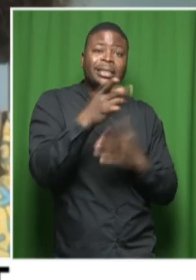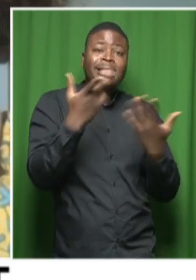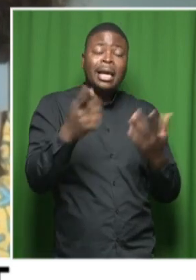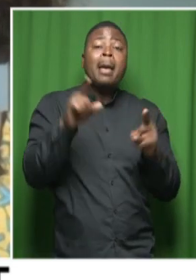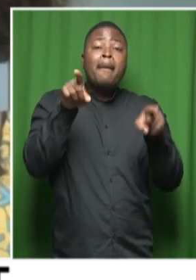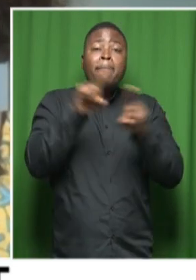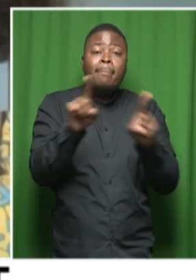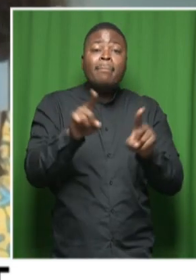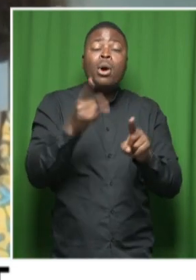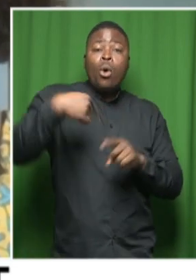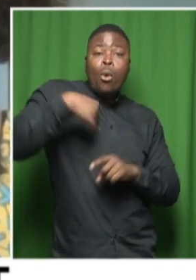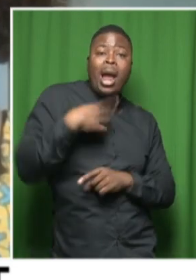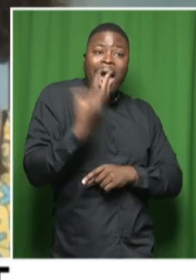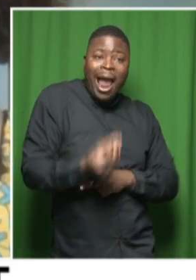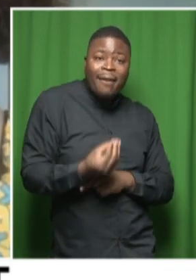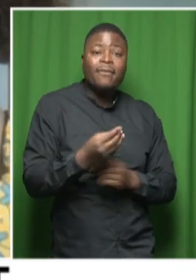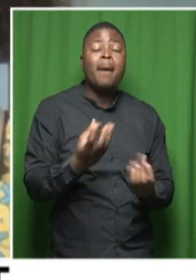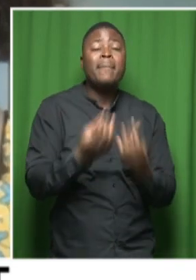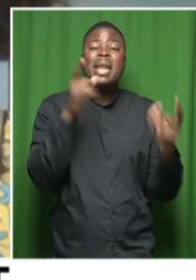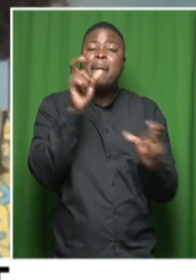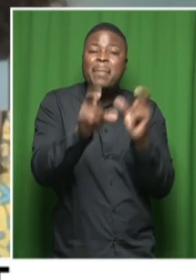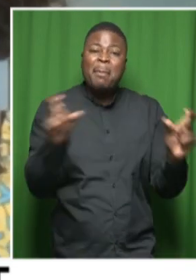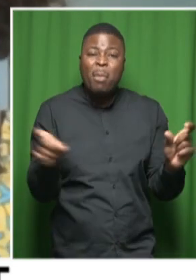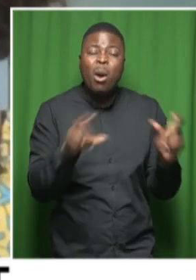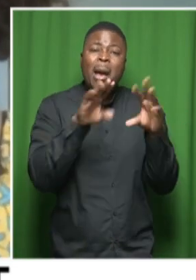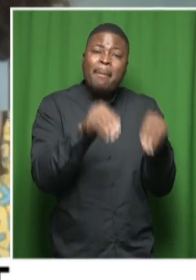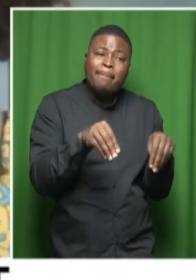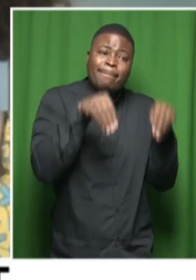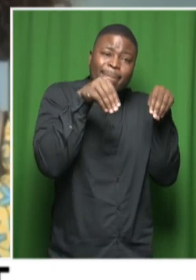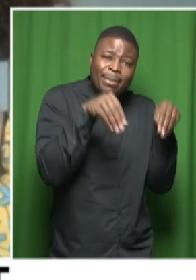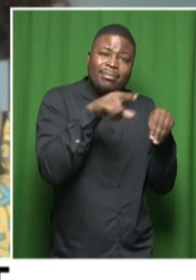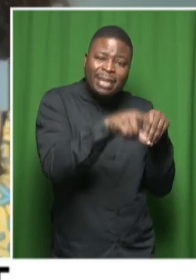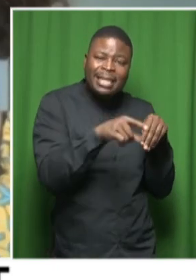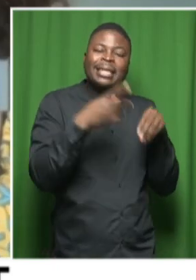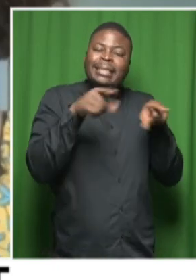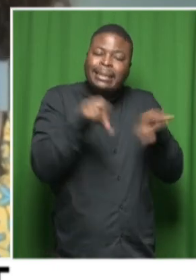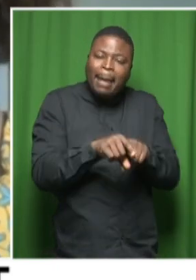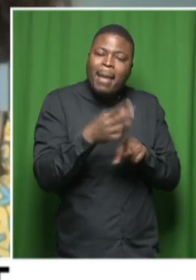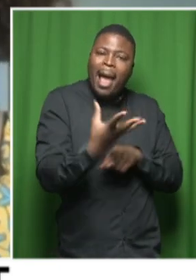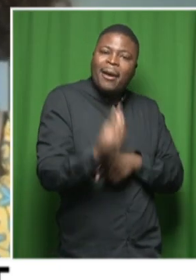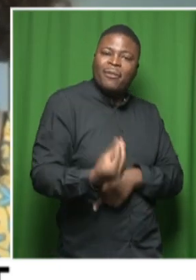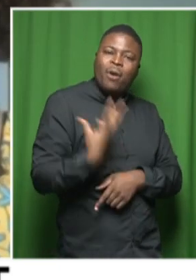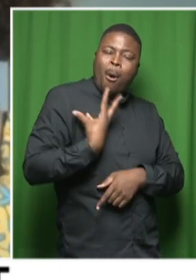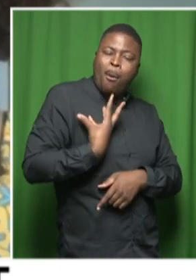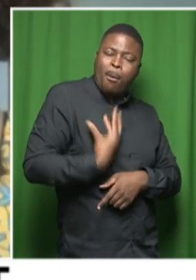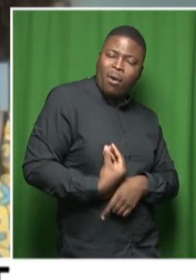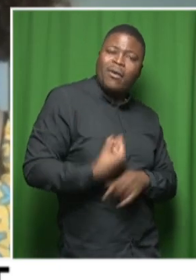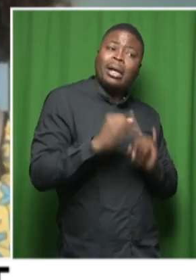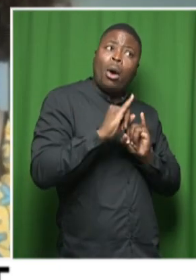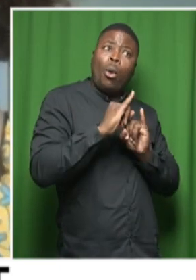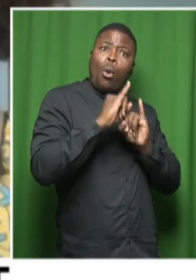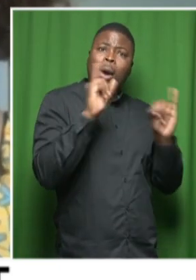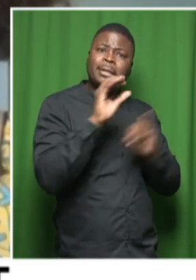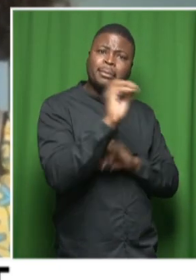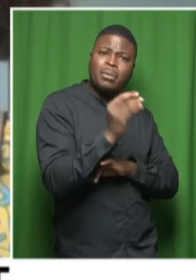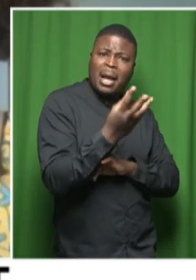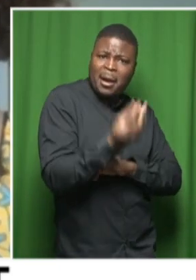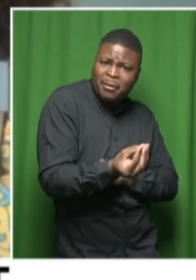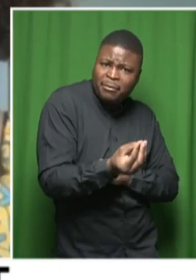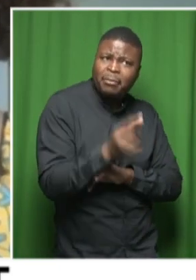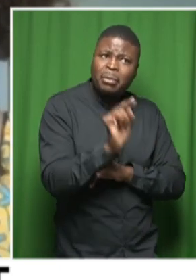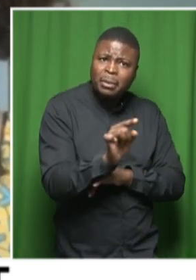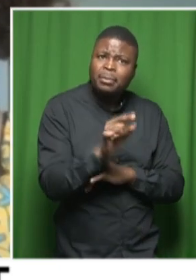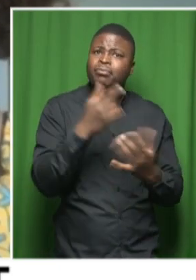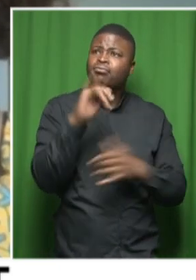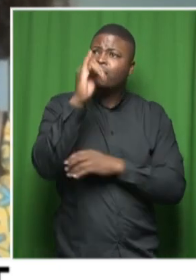rates, and you have the poverty indicators that you have mentioned already. You're looking at